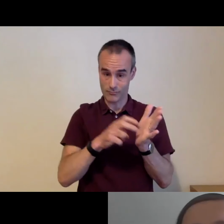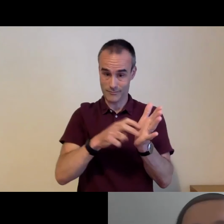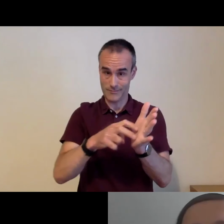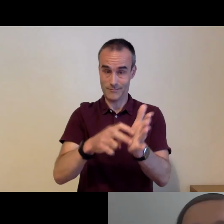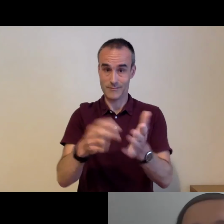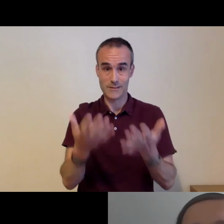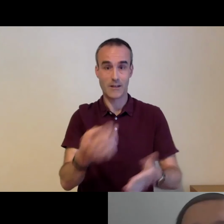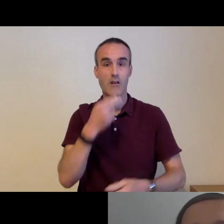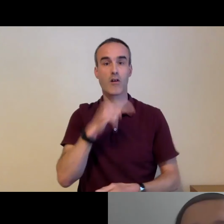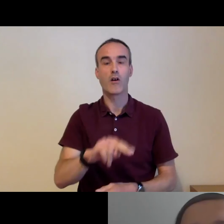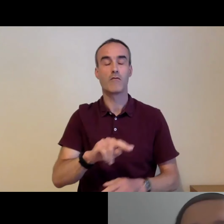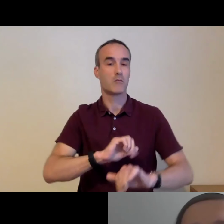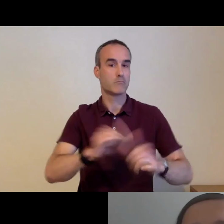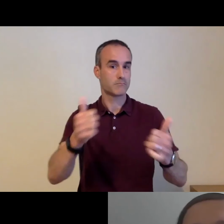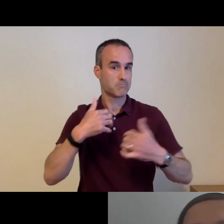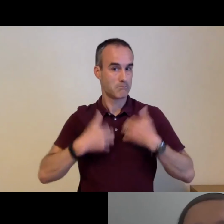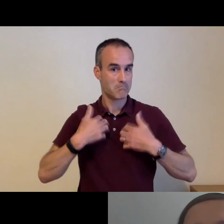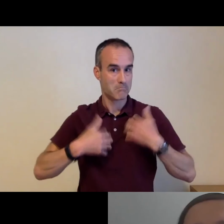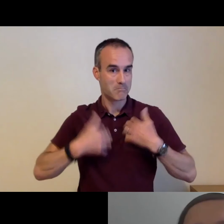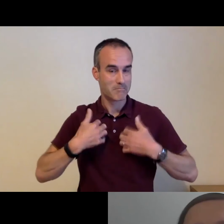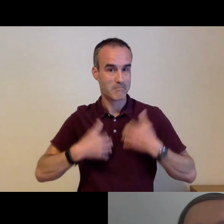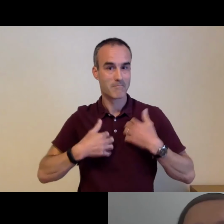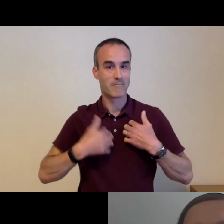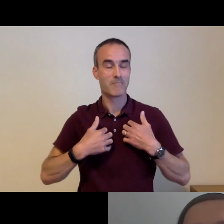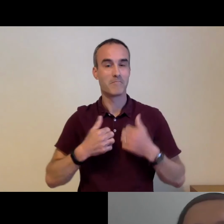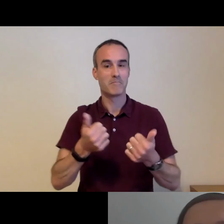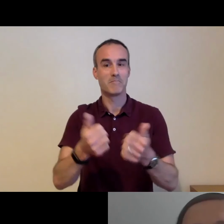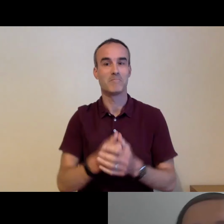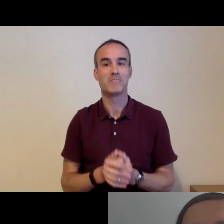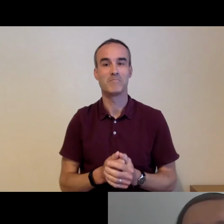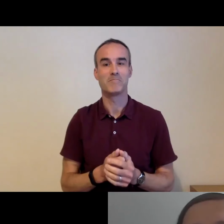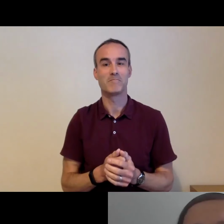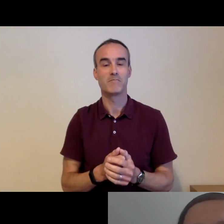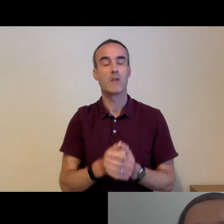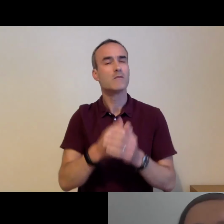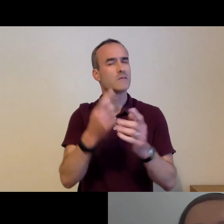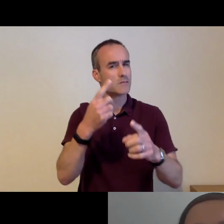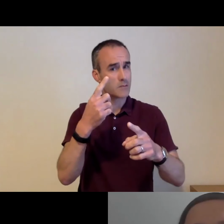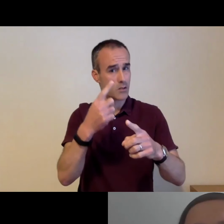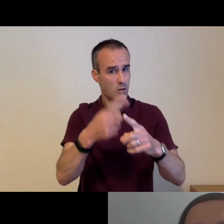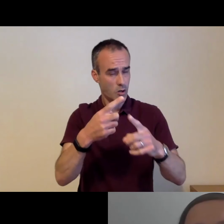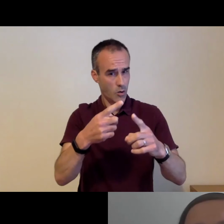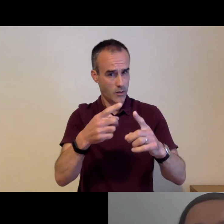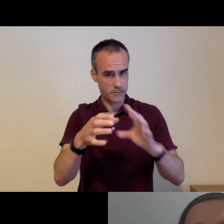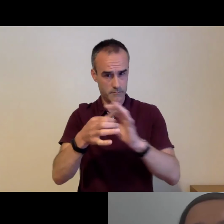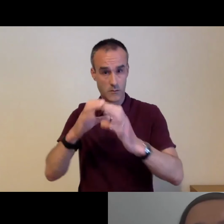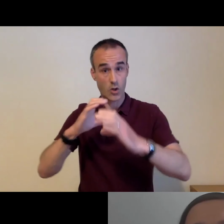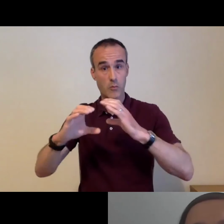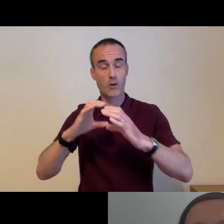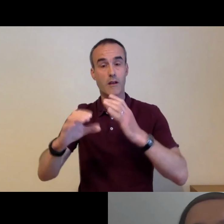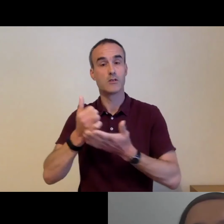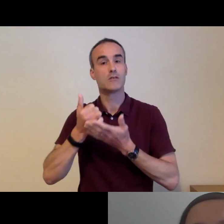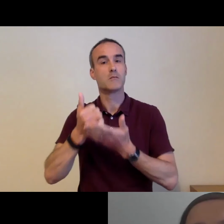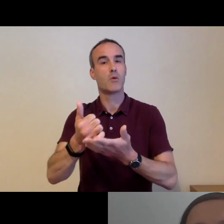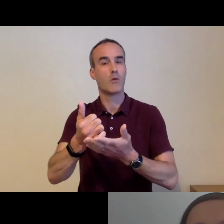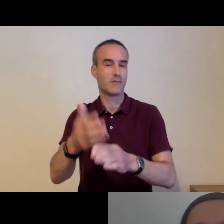seminar. So we're really looking forward to it, and I'm really excited. Just a quick note on communication support before we get